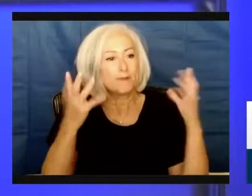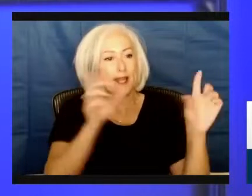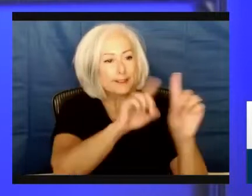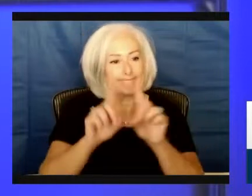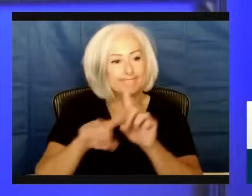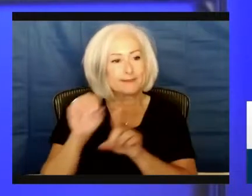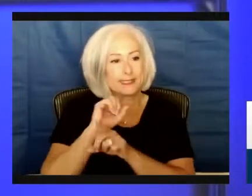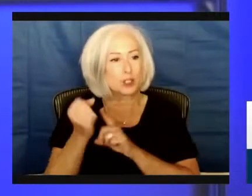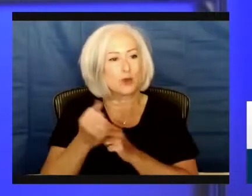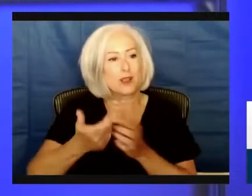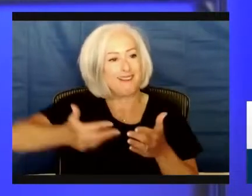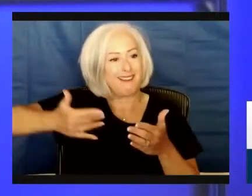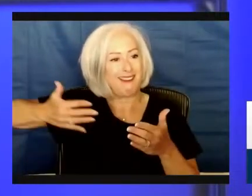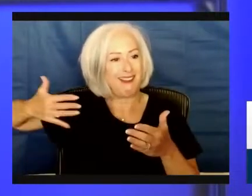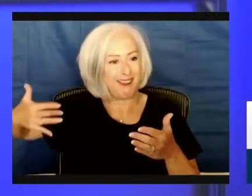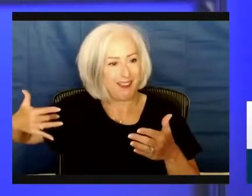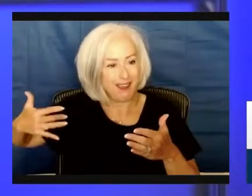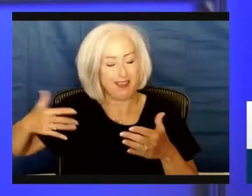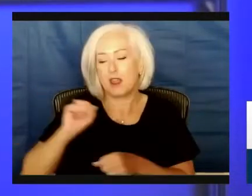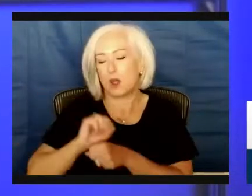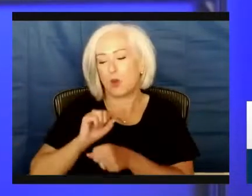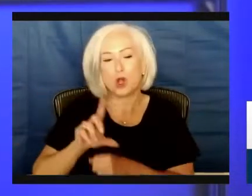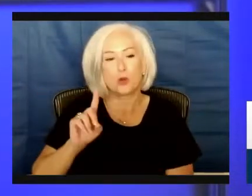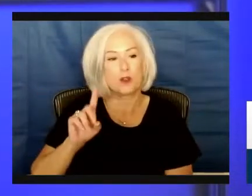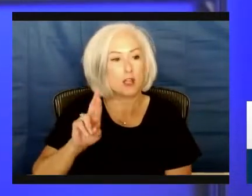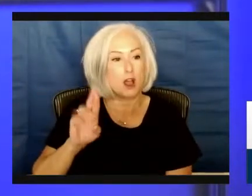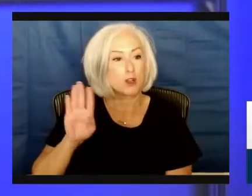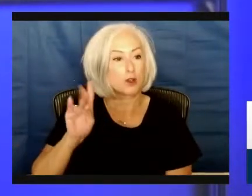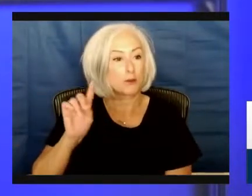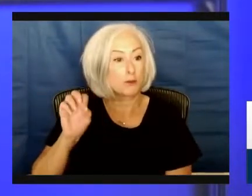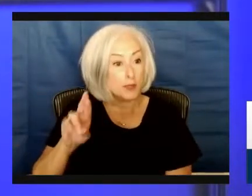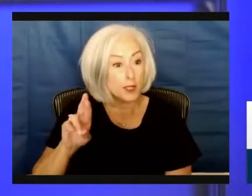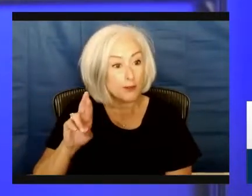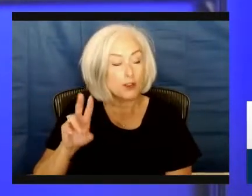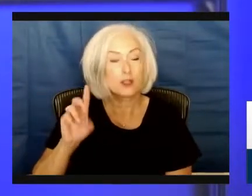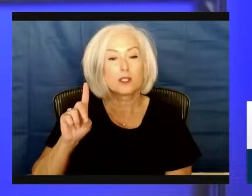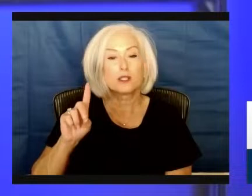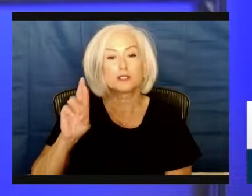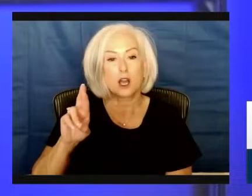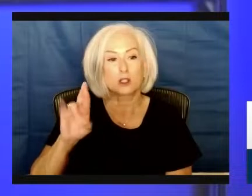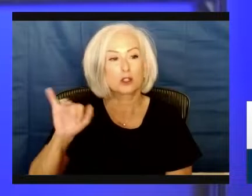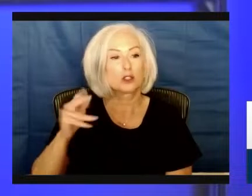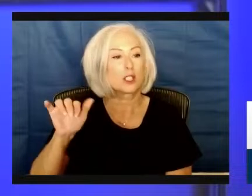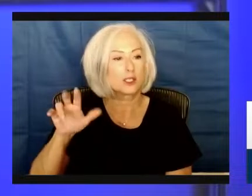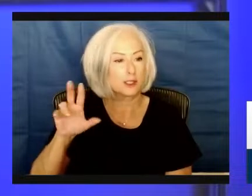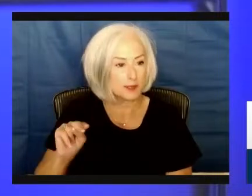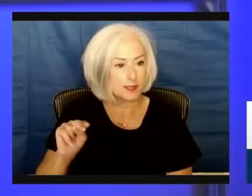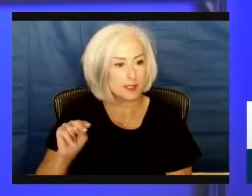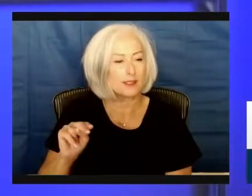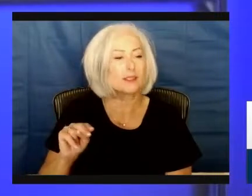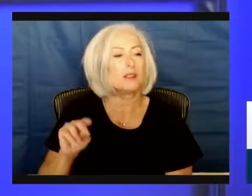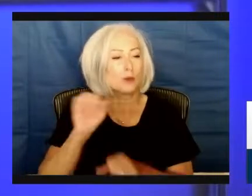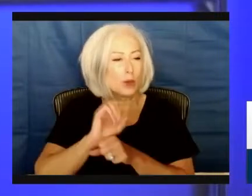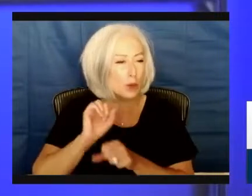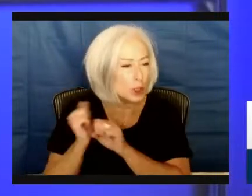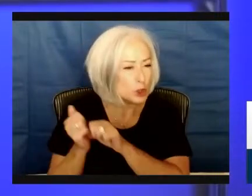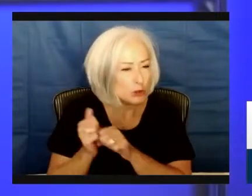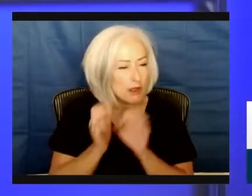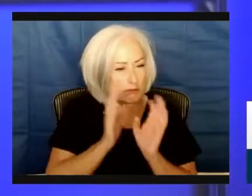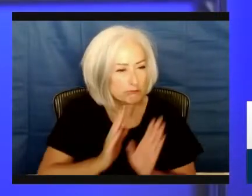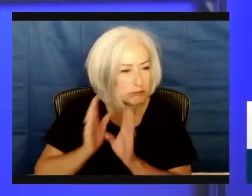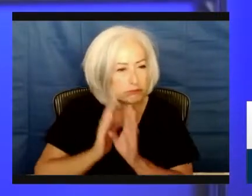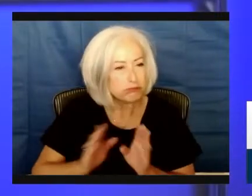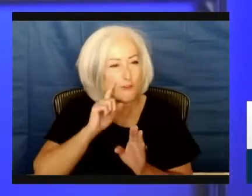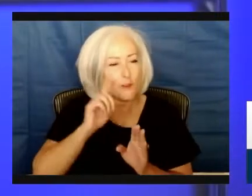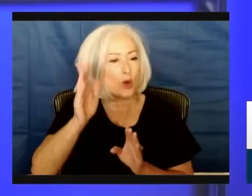with Dr. Beaver and Dr. Jacobson as well as others in our mass casualty response plans and emergency management plans. But you talk about the threat